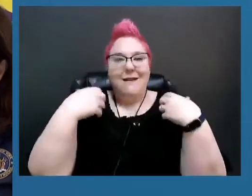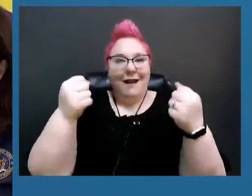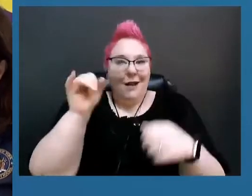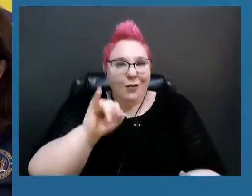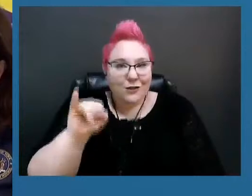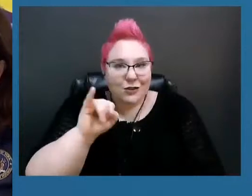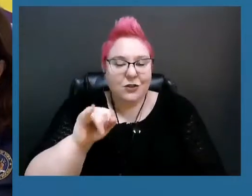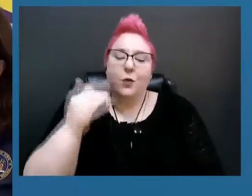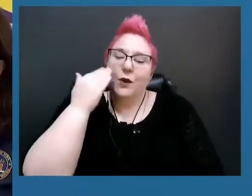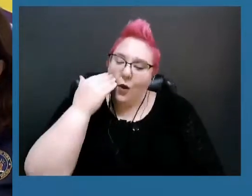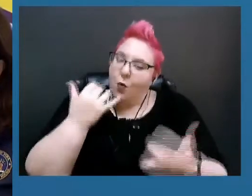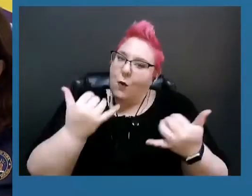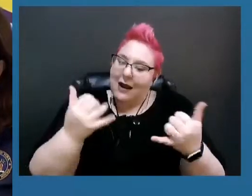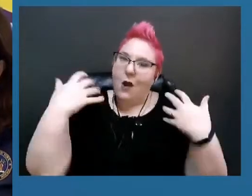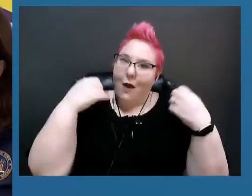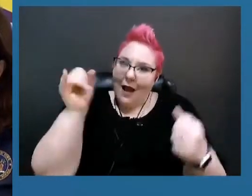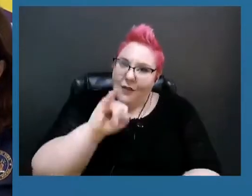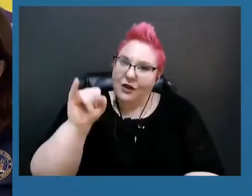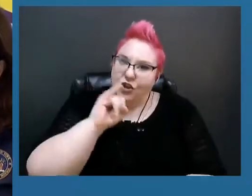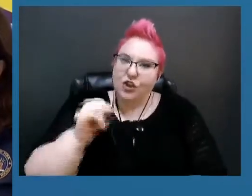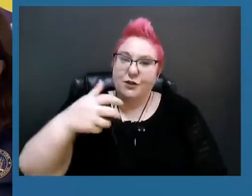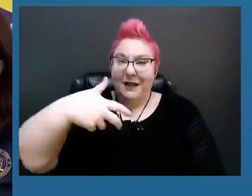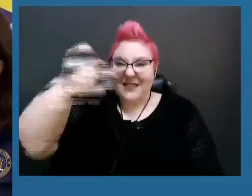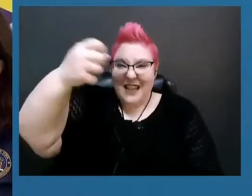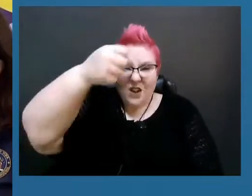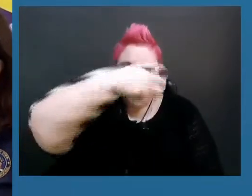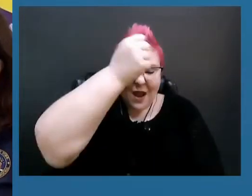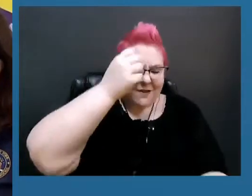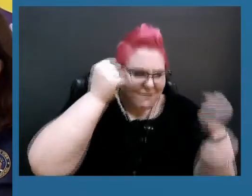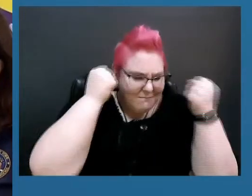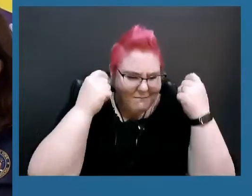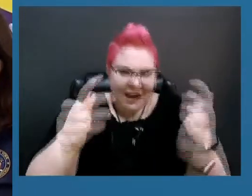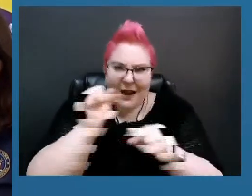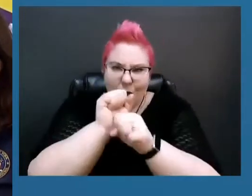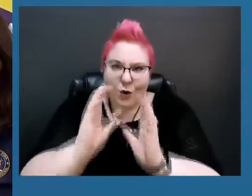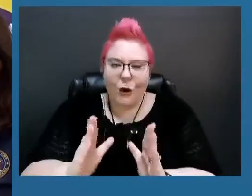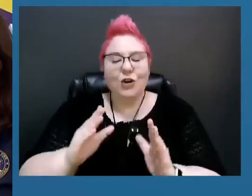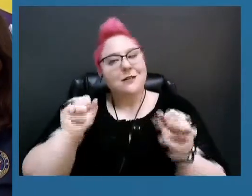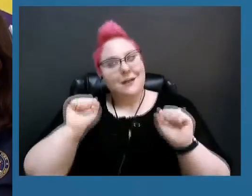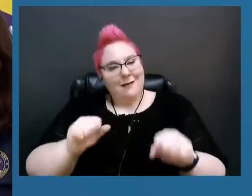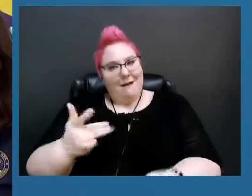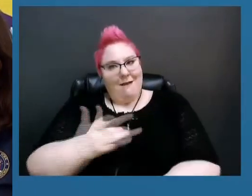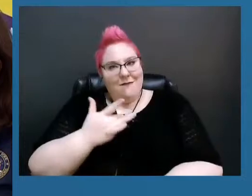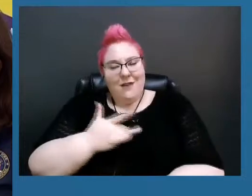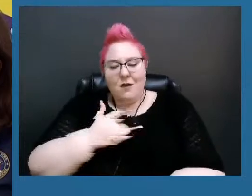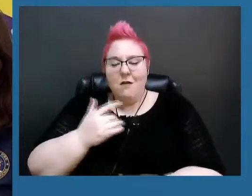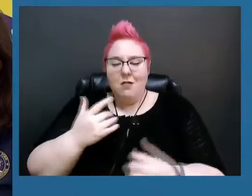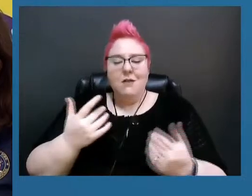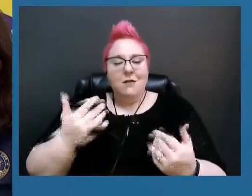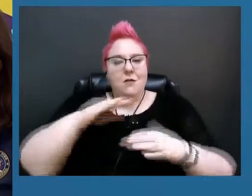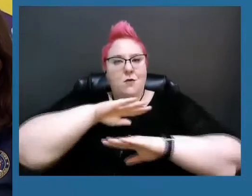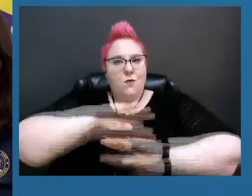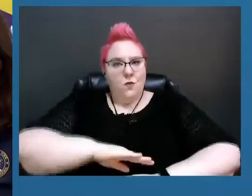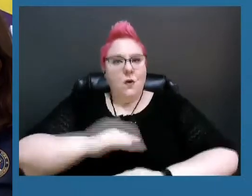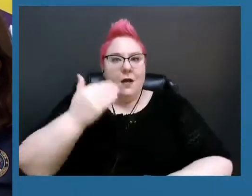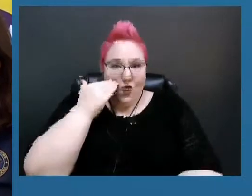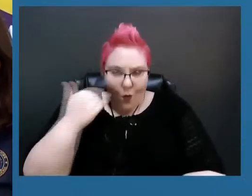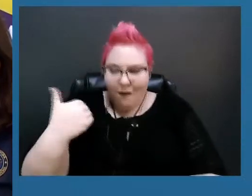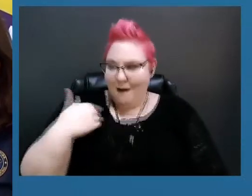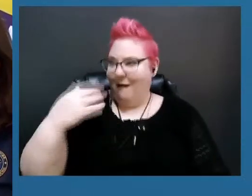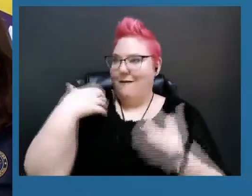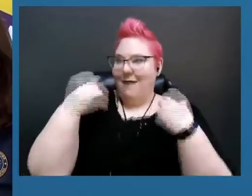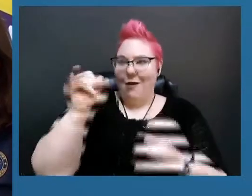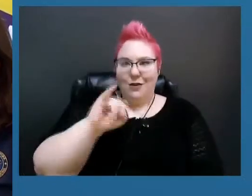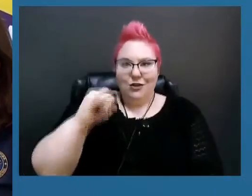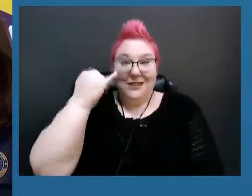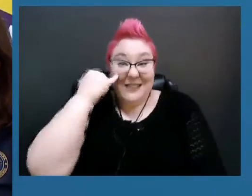health insurance is being taken away from so many workers, that they can feel secure that they're going to have the health insurance they need to take care of themselves if they get